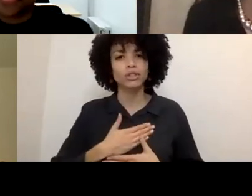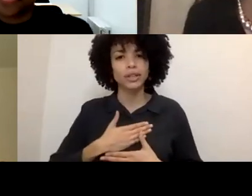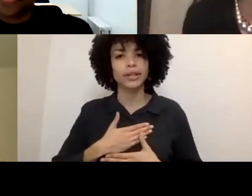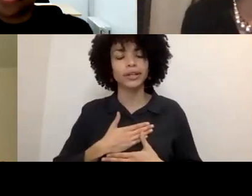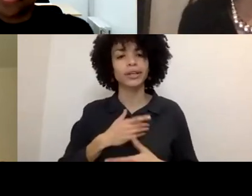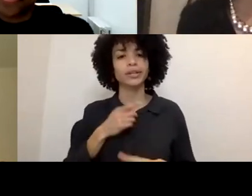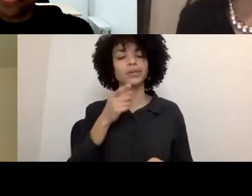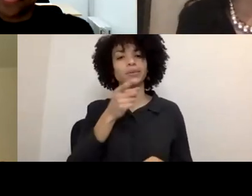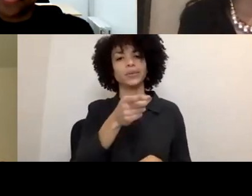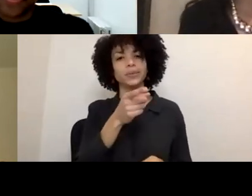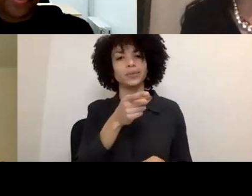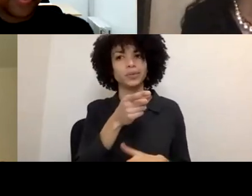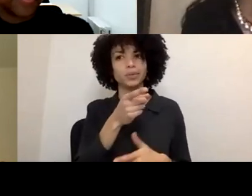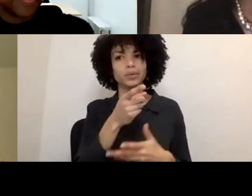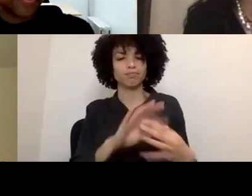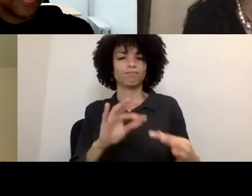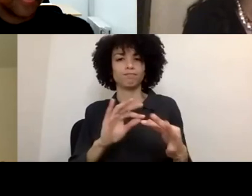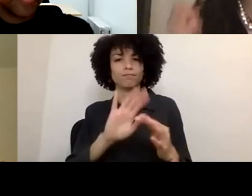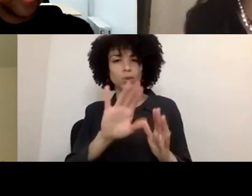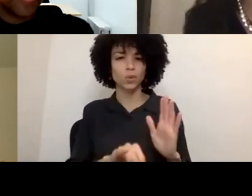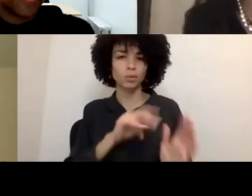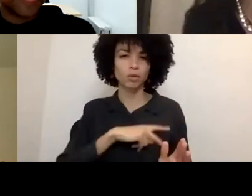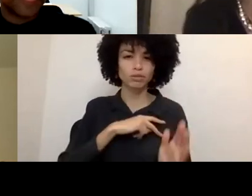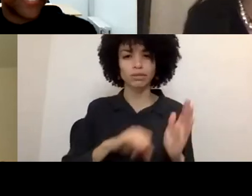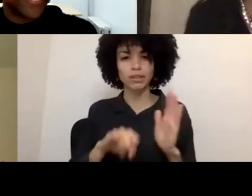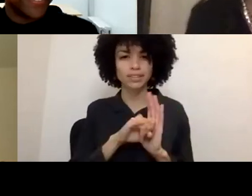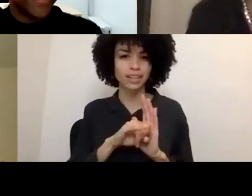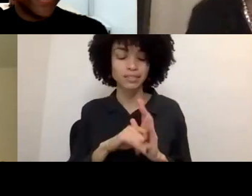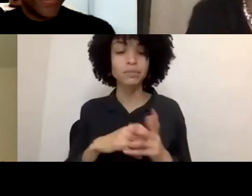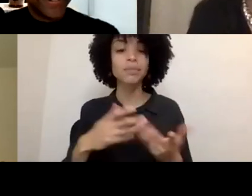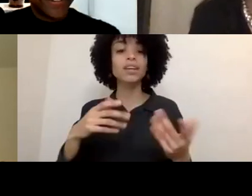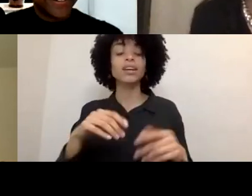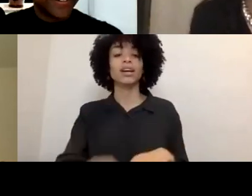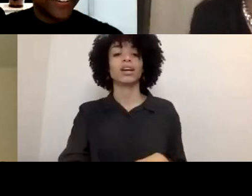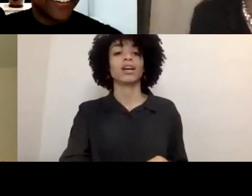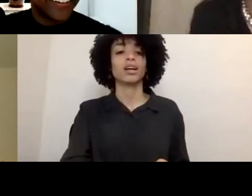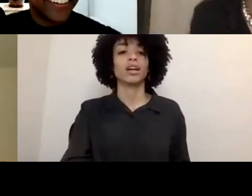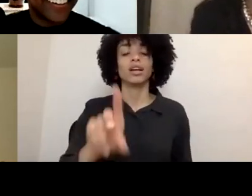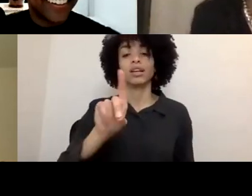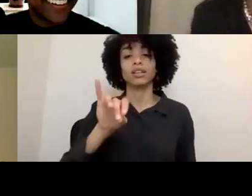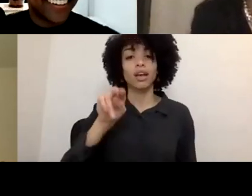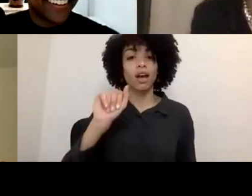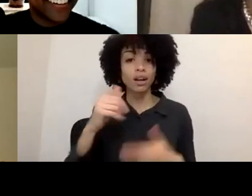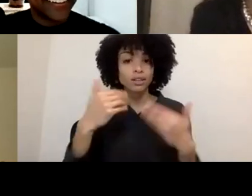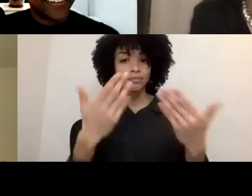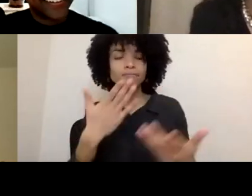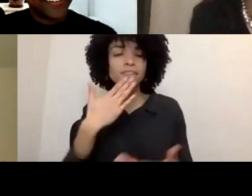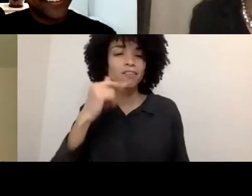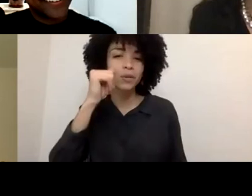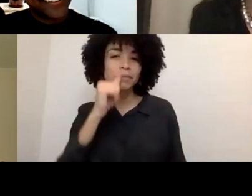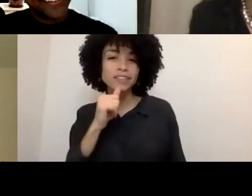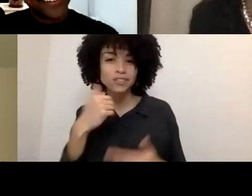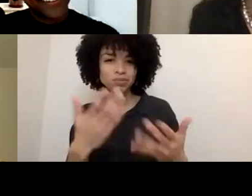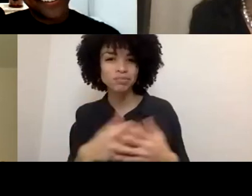that in. Deanna, we'd love to hear from you. Thank you for being so patient. Oh, my pleasure. Good evening, everybody, and thank